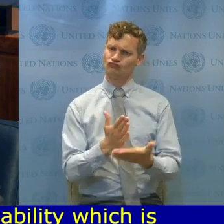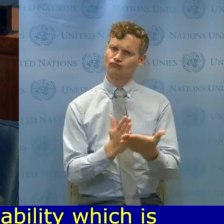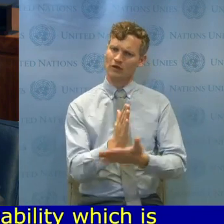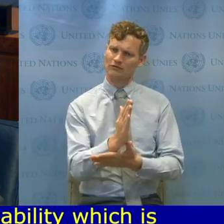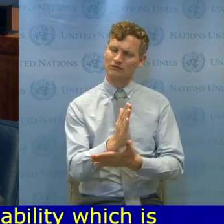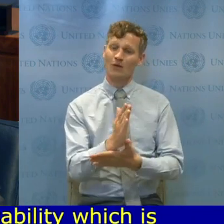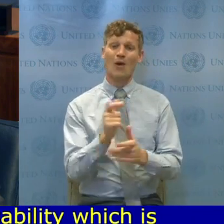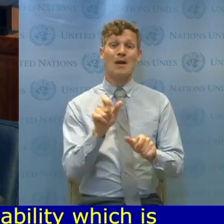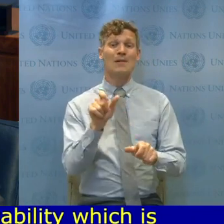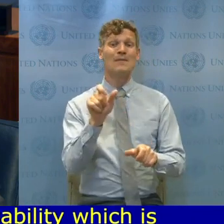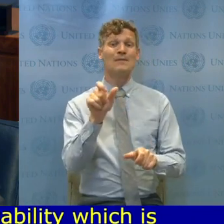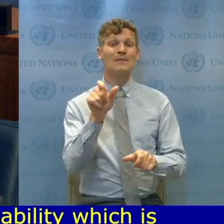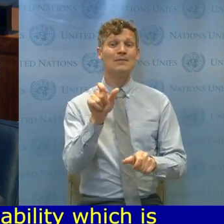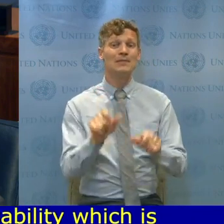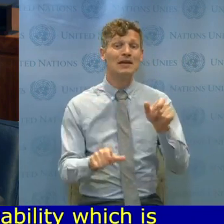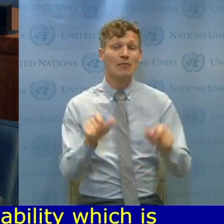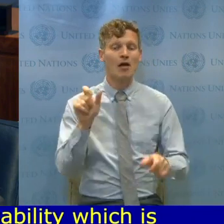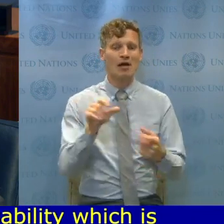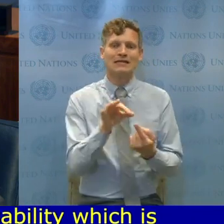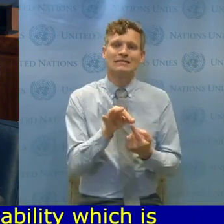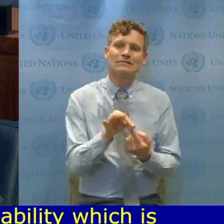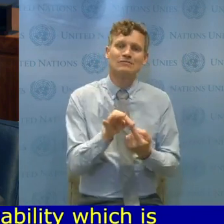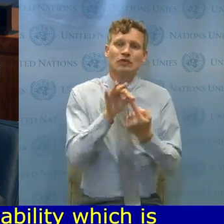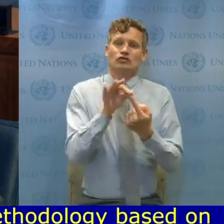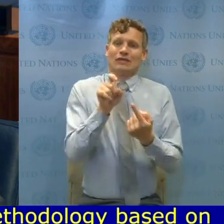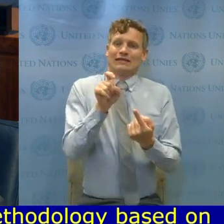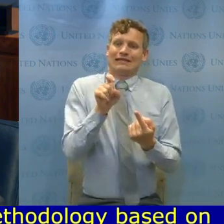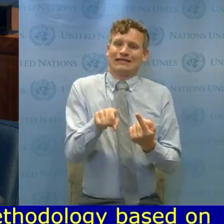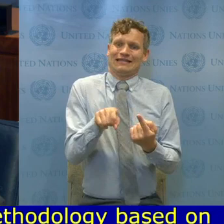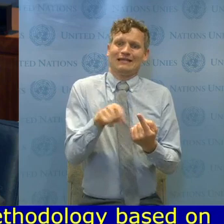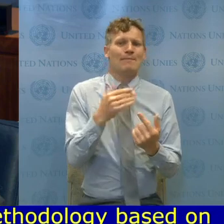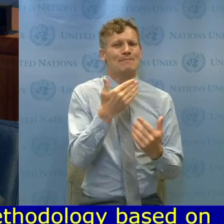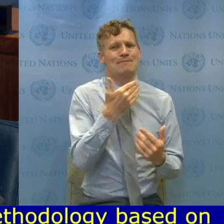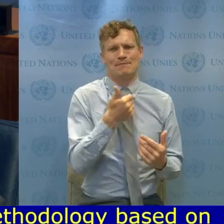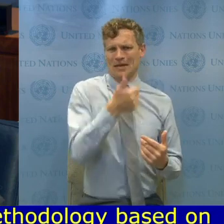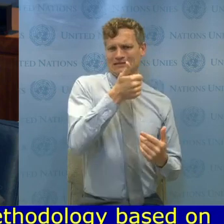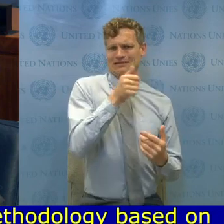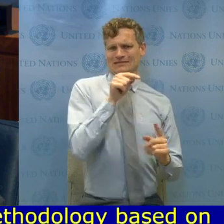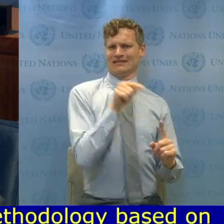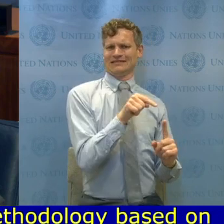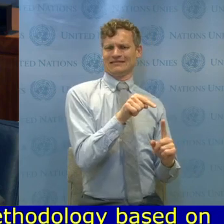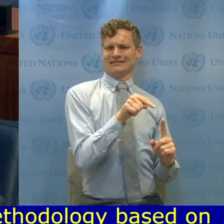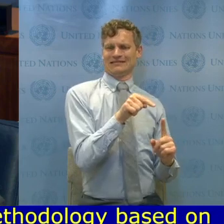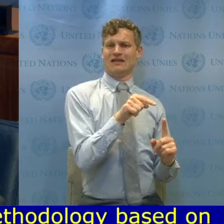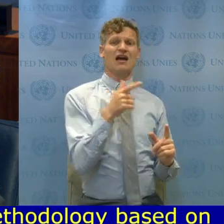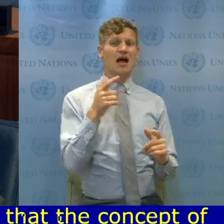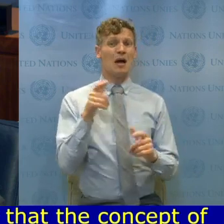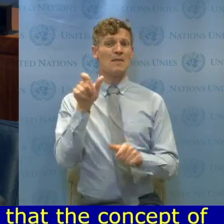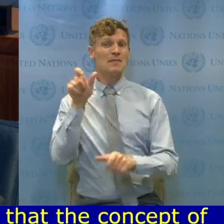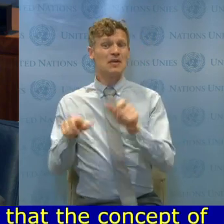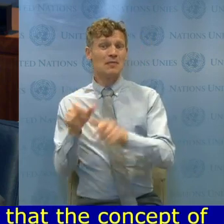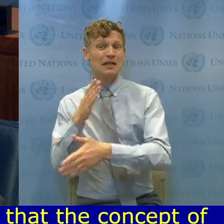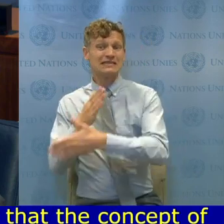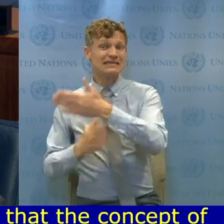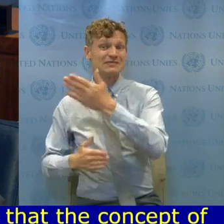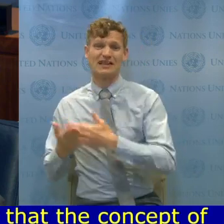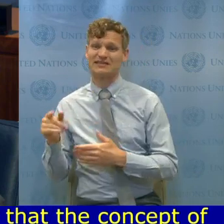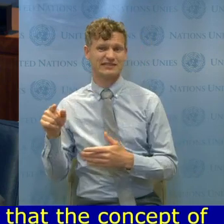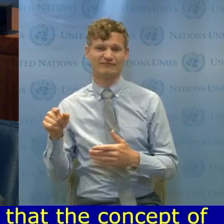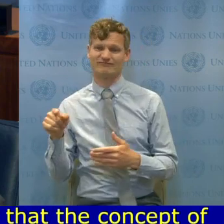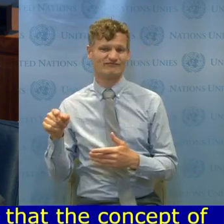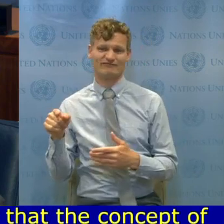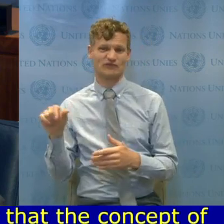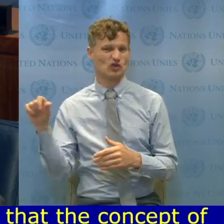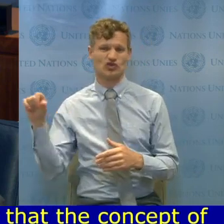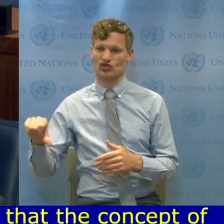needs is more pragmatic and practical if compared with people with disabilities. It would describe a strata of society